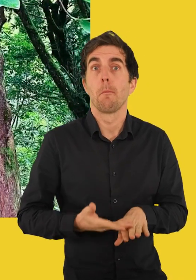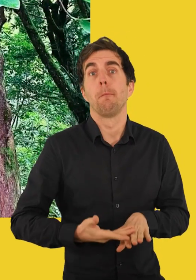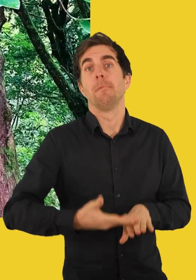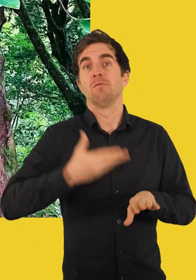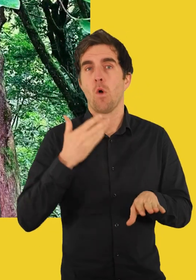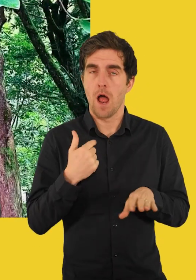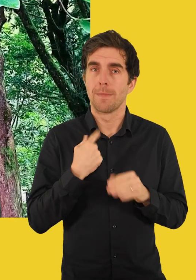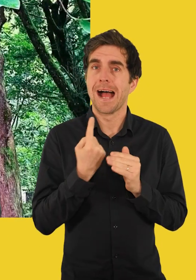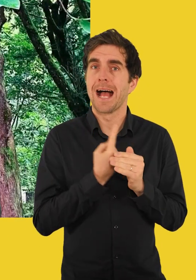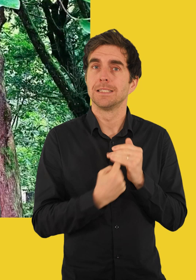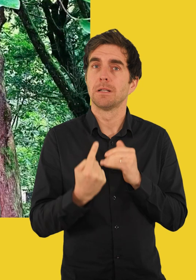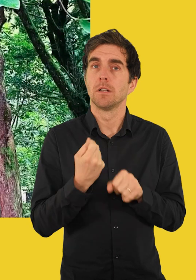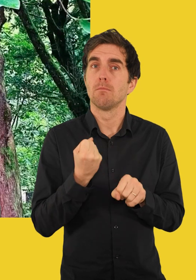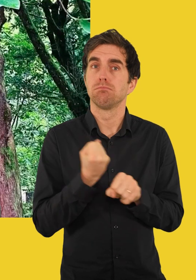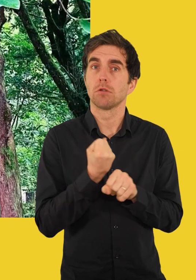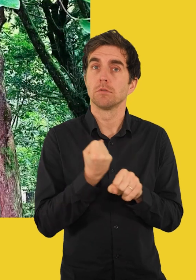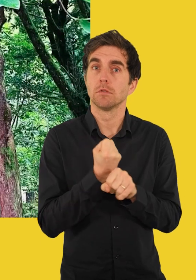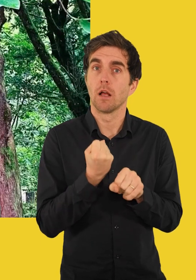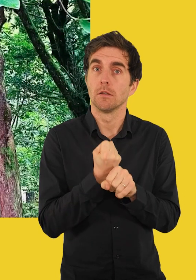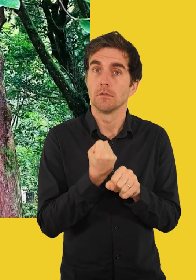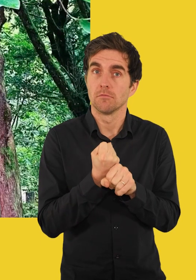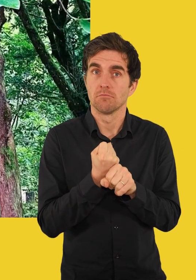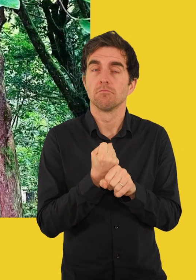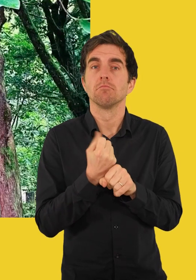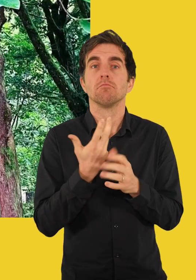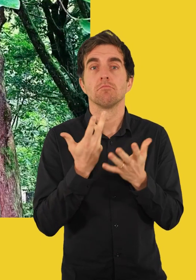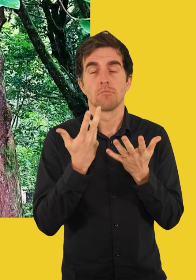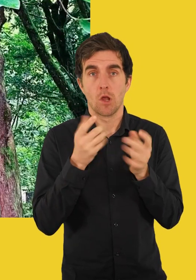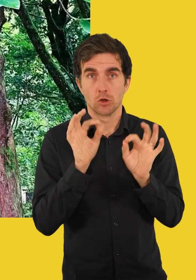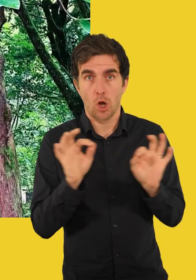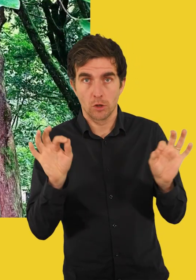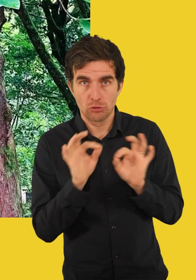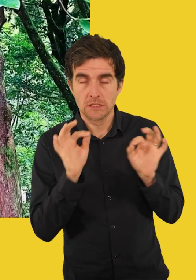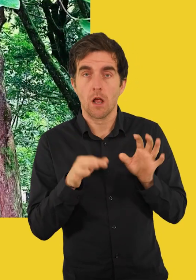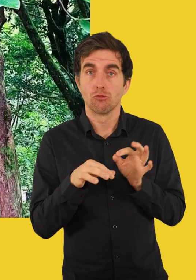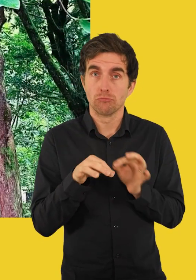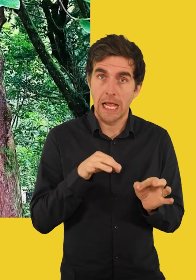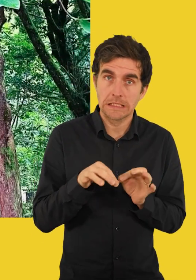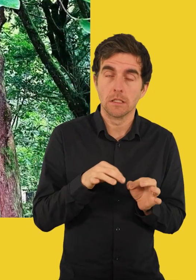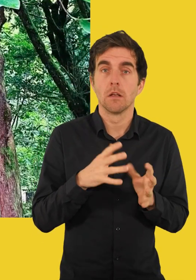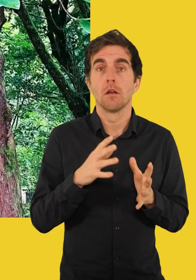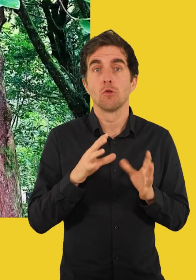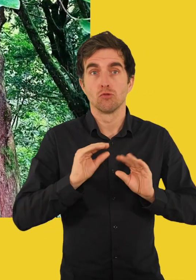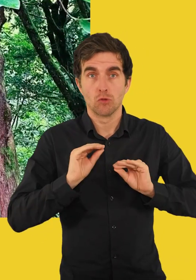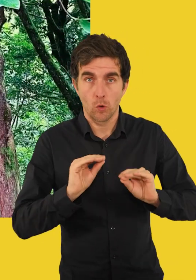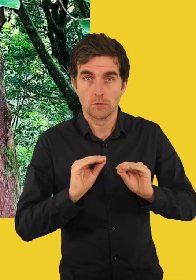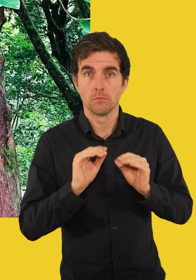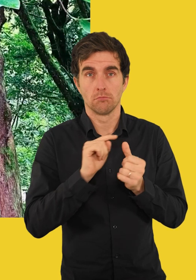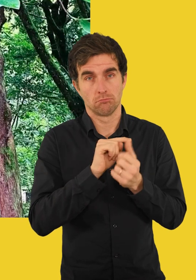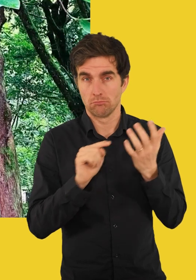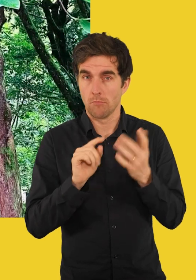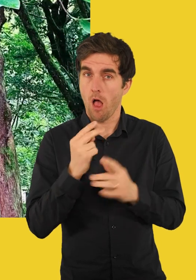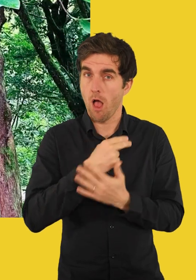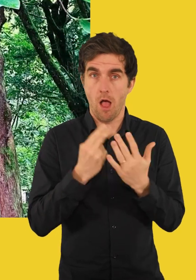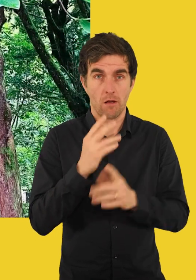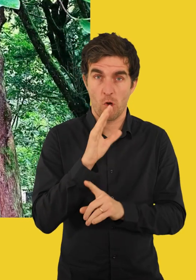And before that, I was an independent producer, curator, strategist, and coach, working across the arts nationally